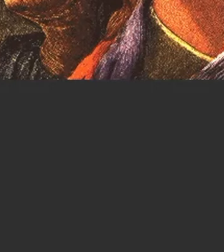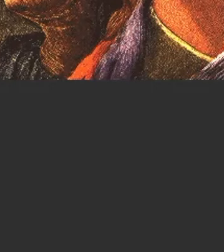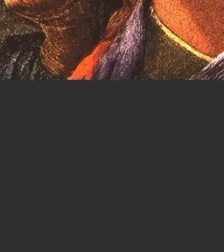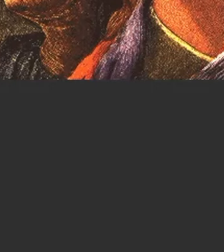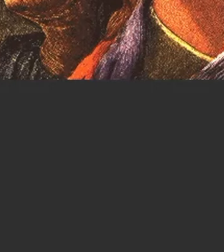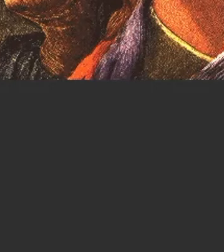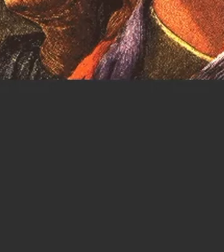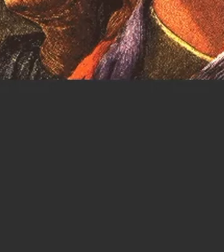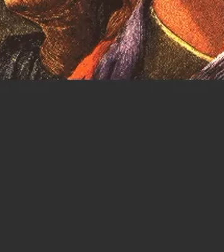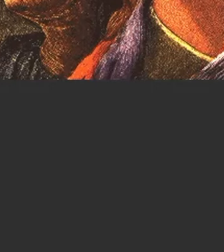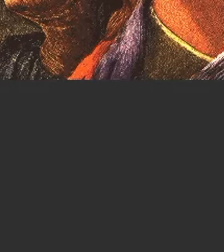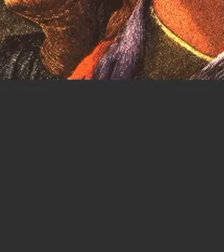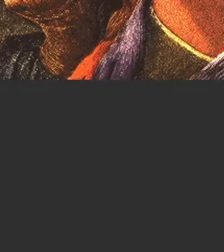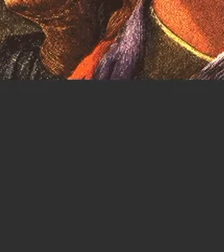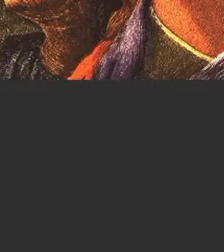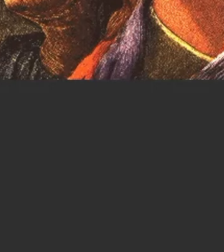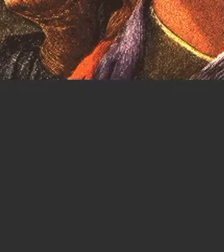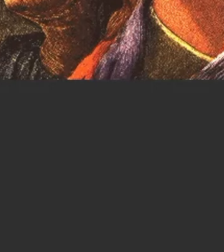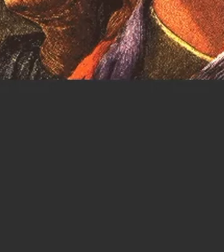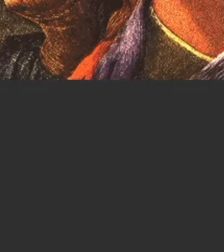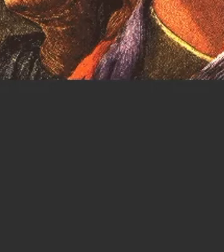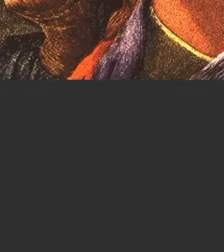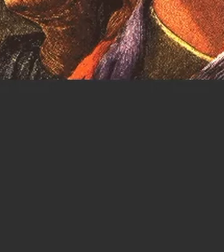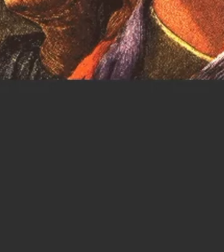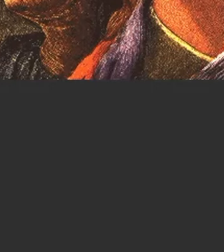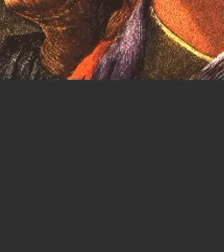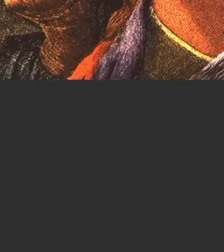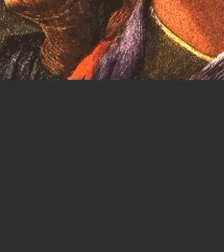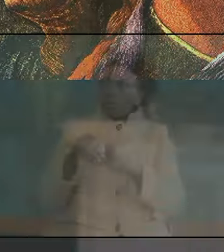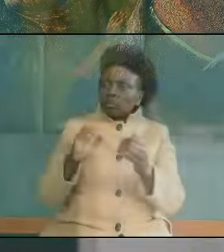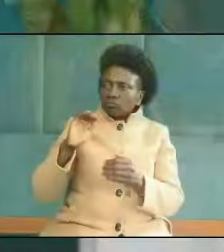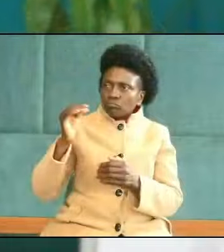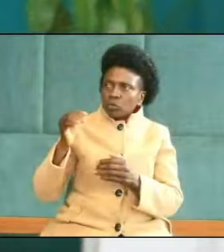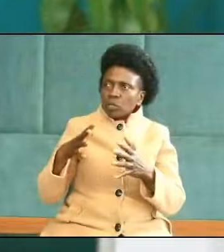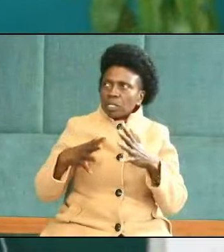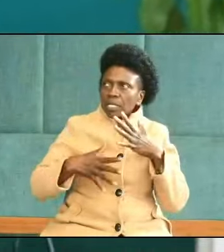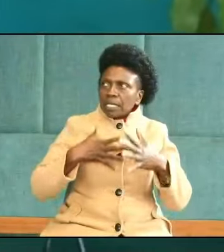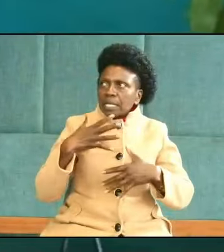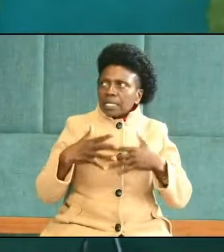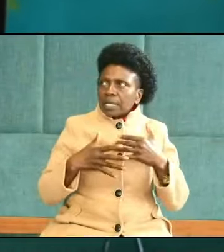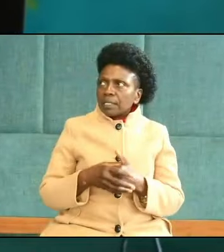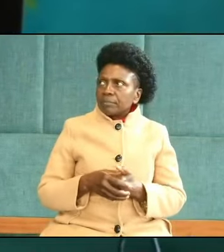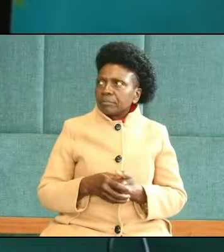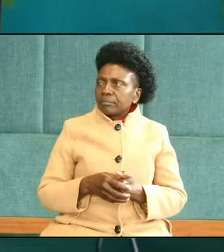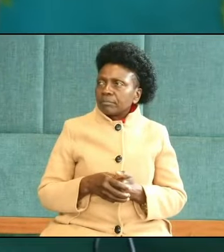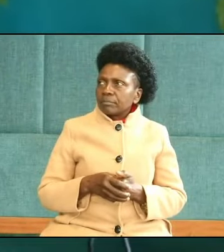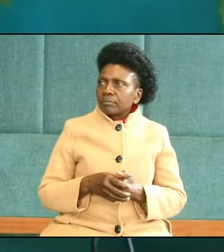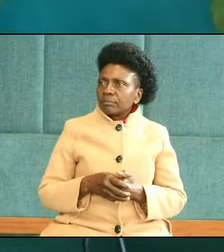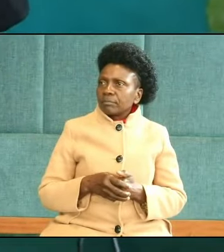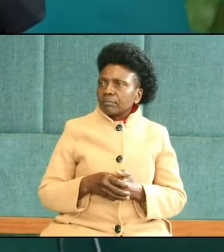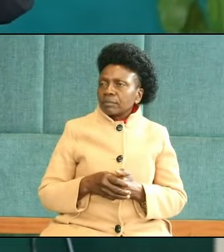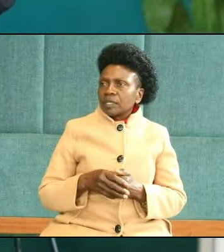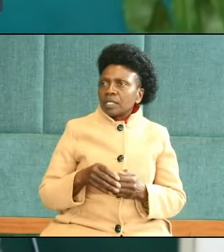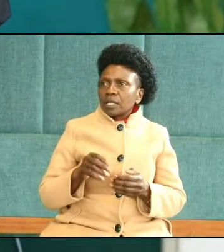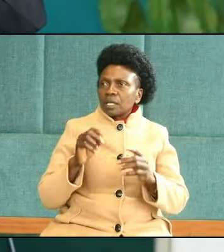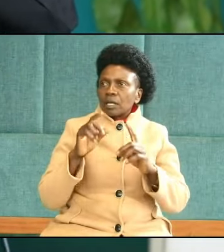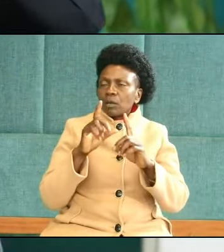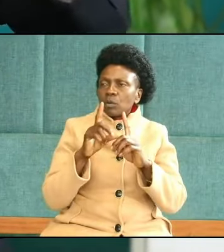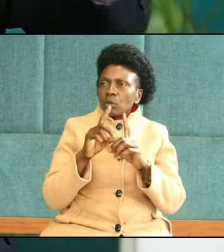Bethlehem that all the city was excited. Now, stop there. There's another Hebrew word there that goes this way. The word